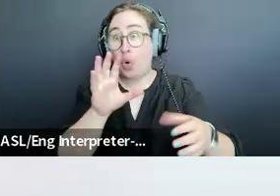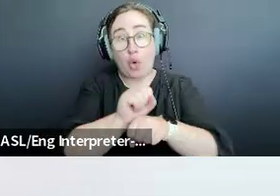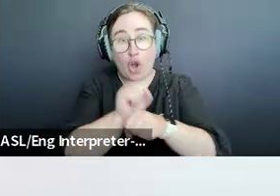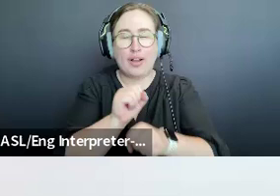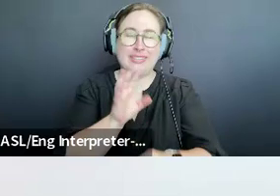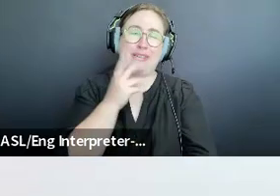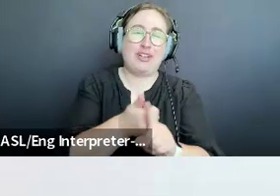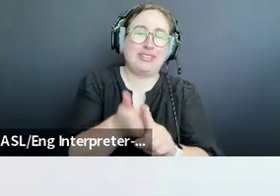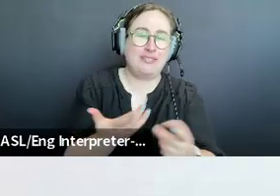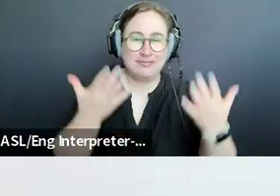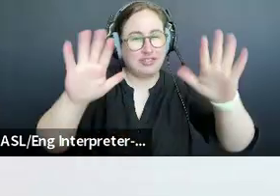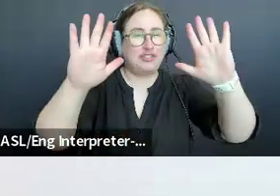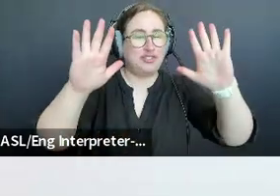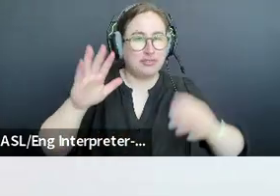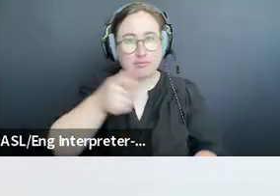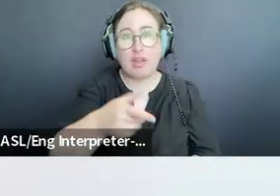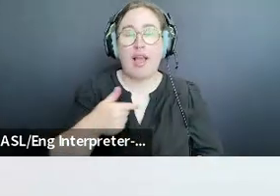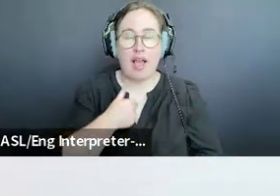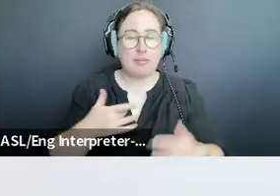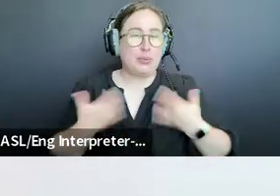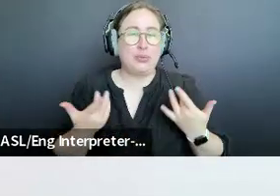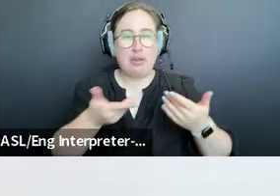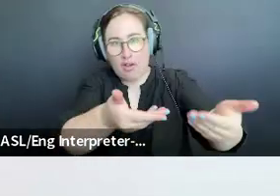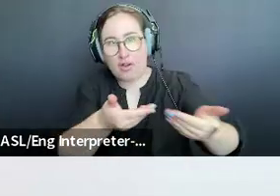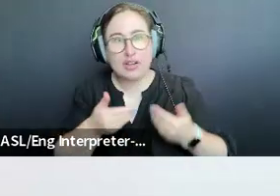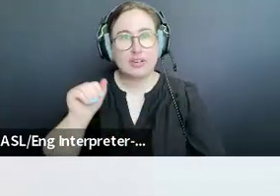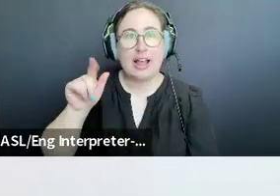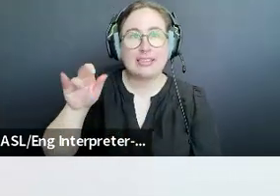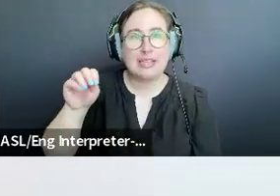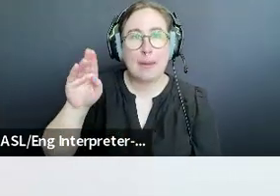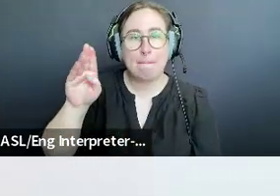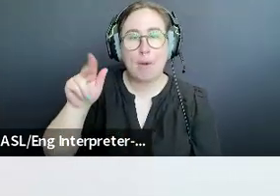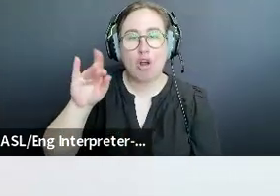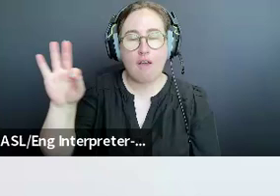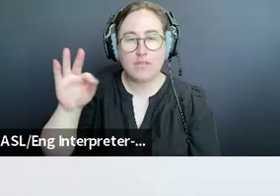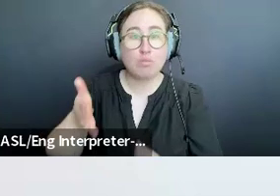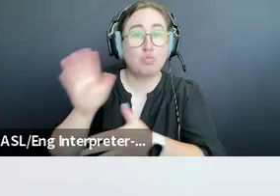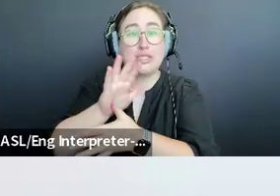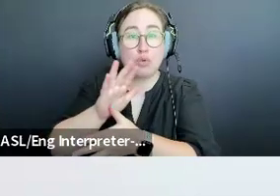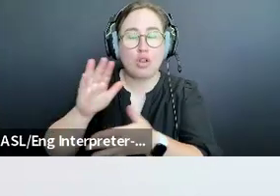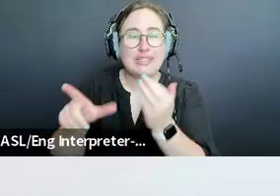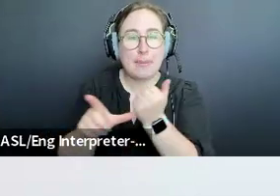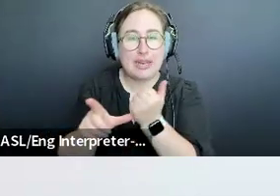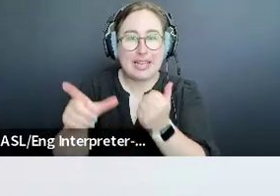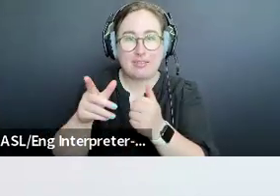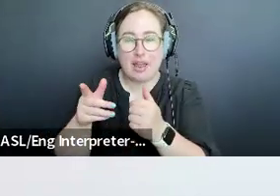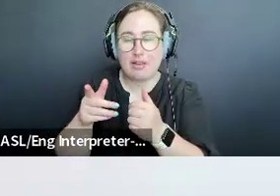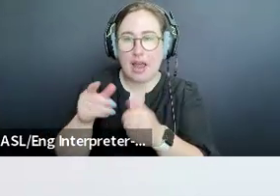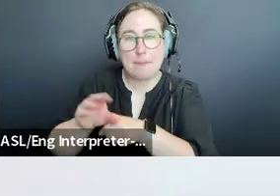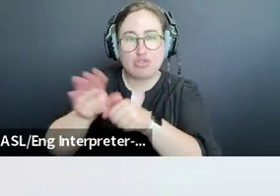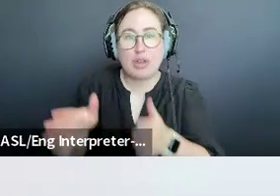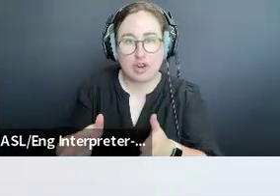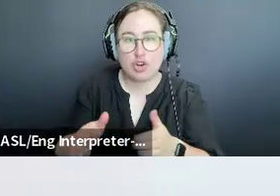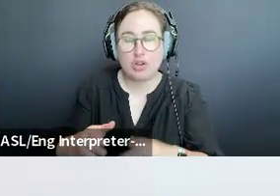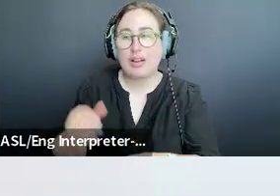is my honor to welcome Alison Barkoff, Principal Deputy Administrator and Acting Administrator and Assistant Secretary for